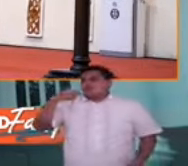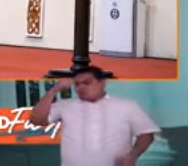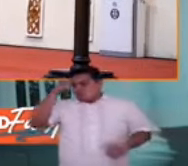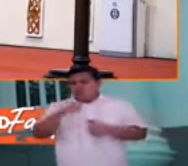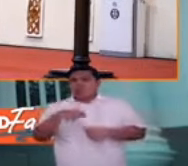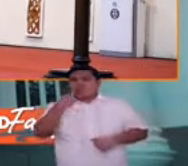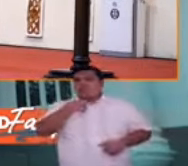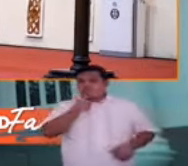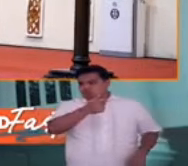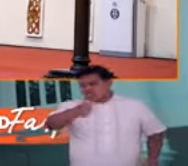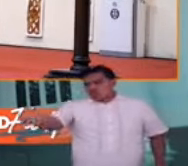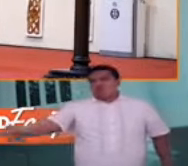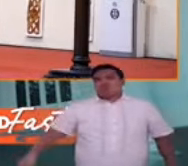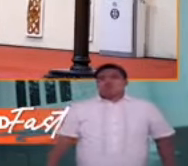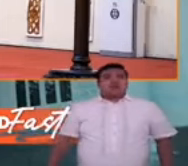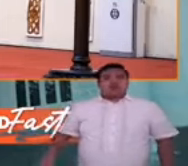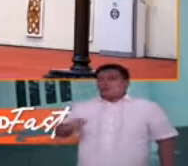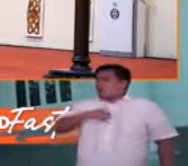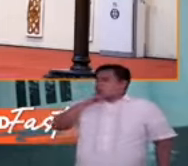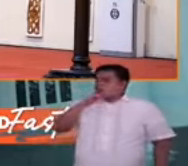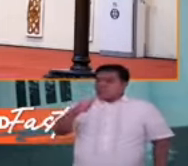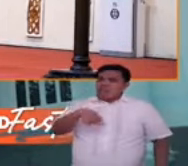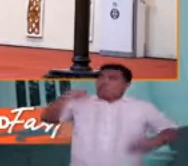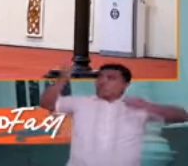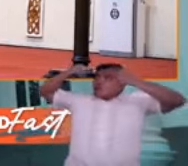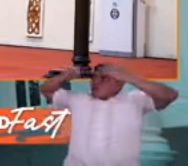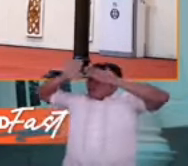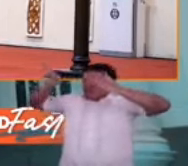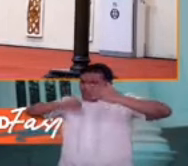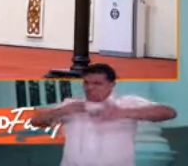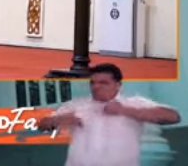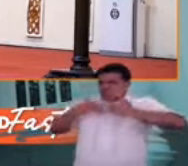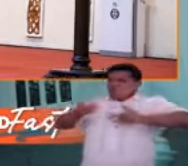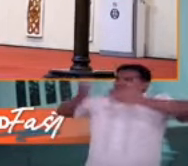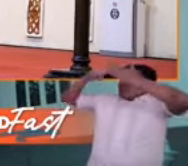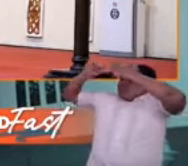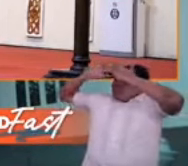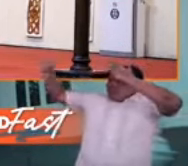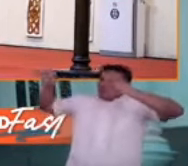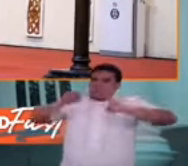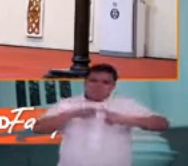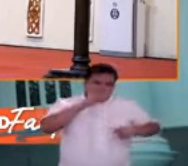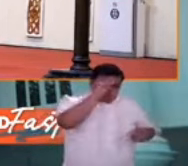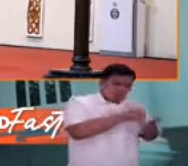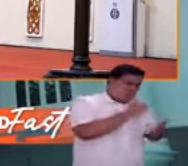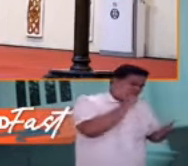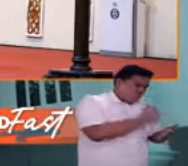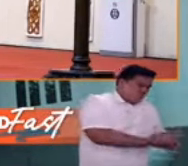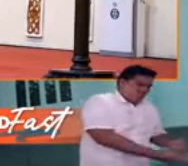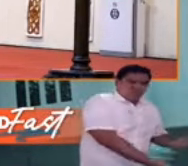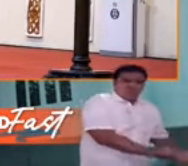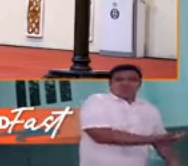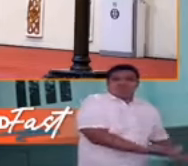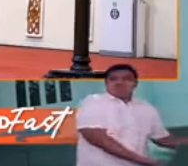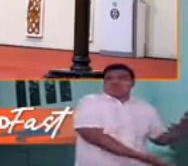Remember who you are. I don't want to be in eternity. I'm enjoying heaven and my child is in hell.